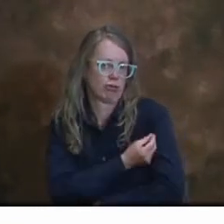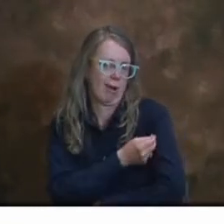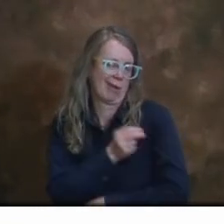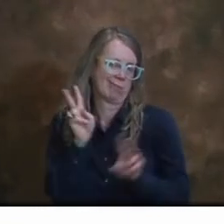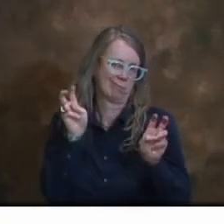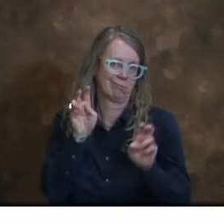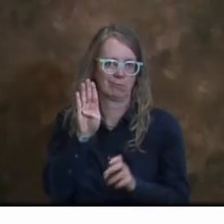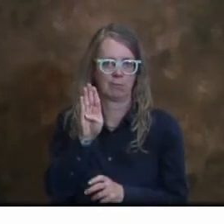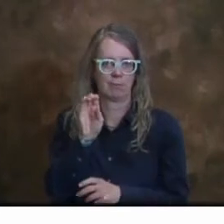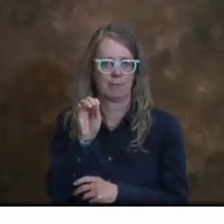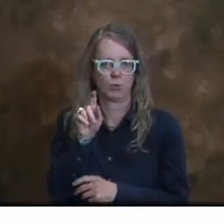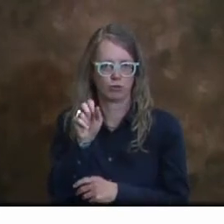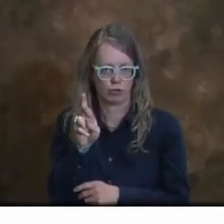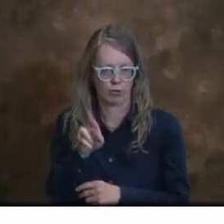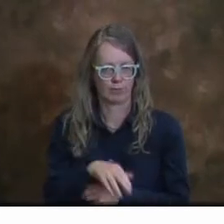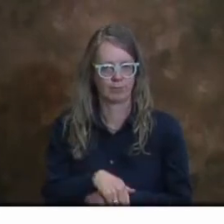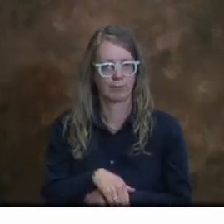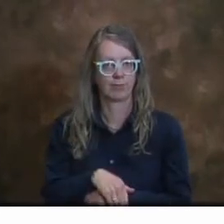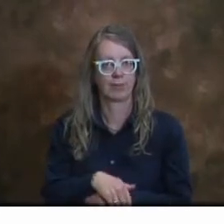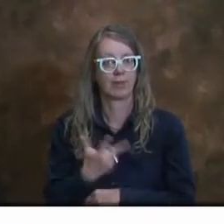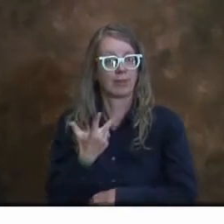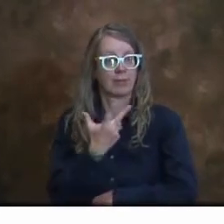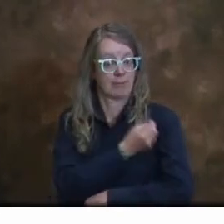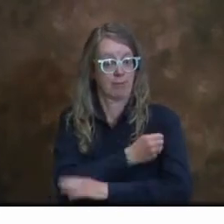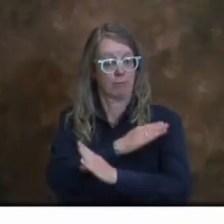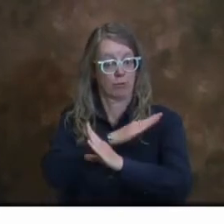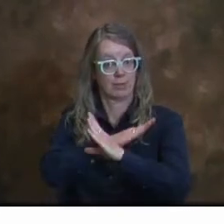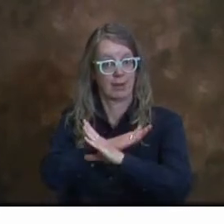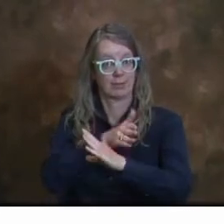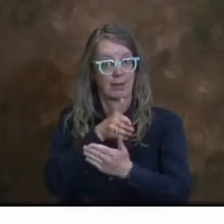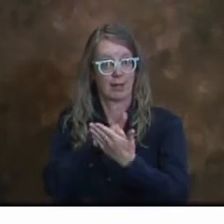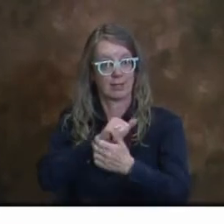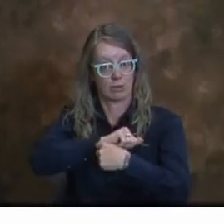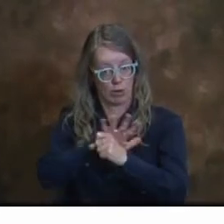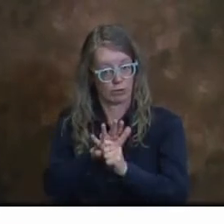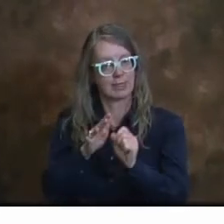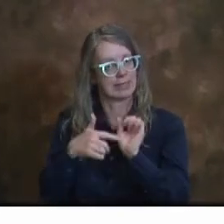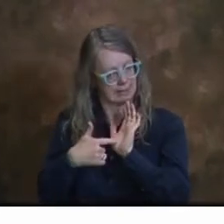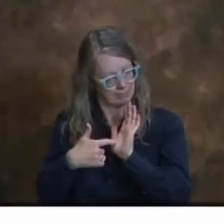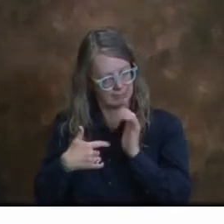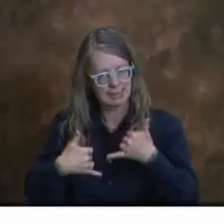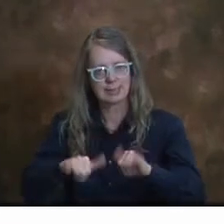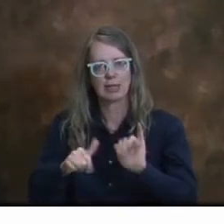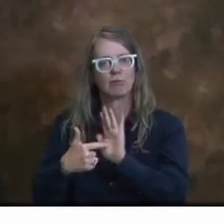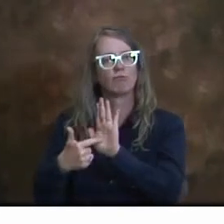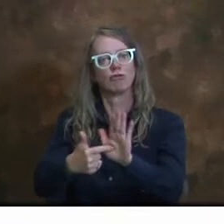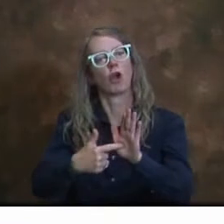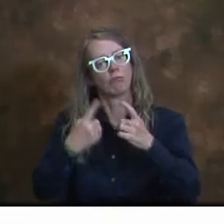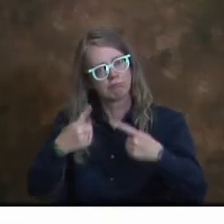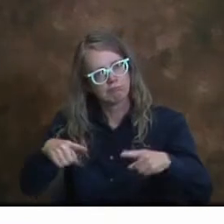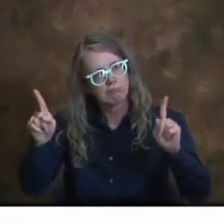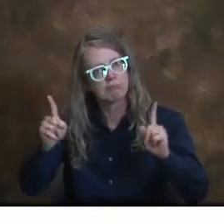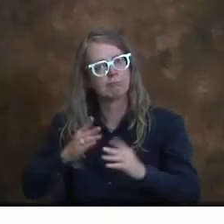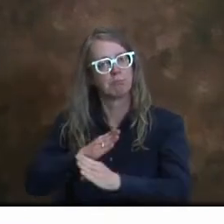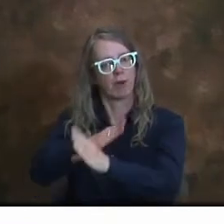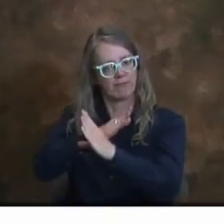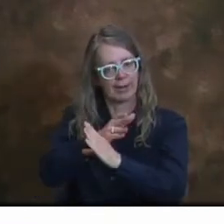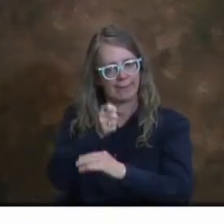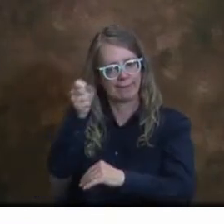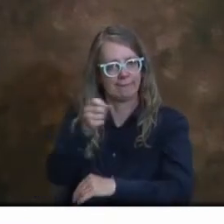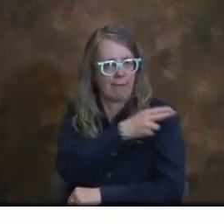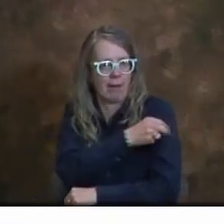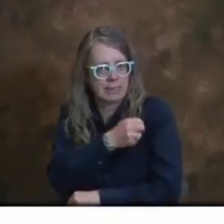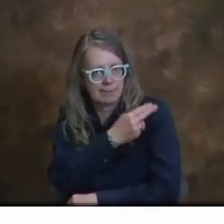Vaccines continue to demonstrate effectiveness in preventing infection, severe illness, hospitalizations, and deaths. And